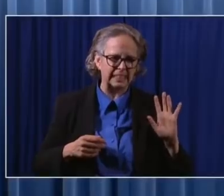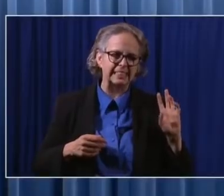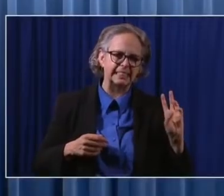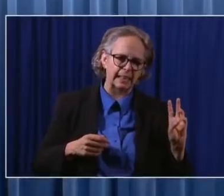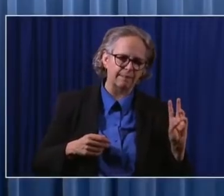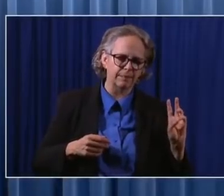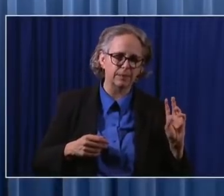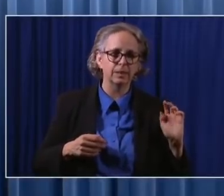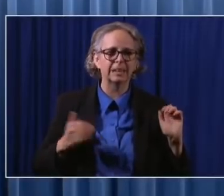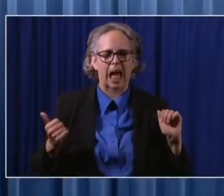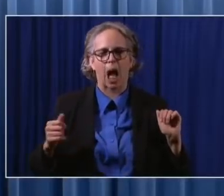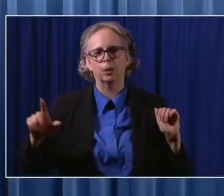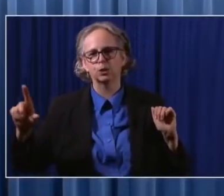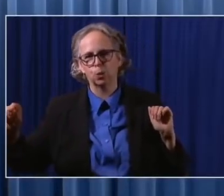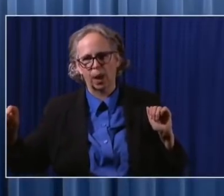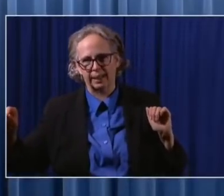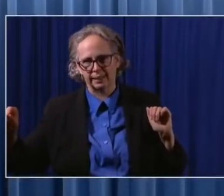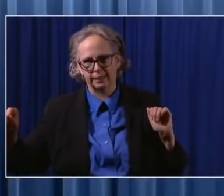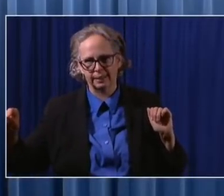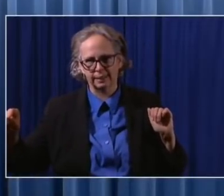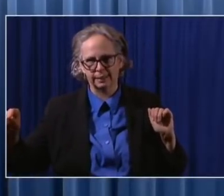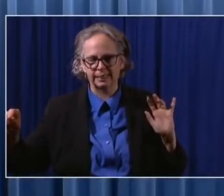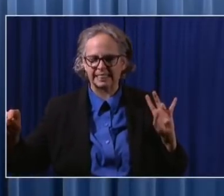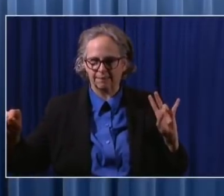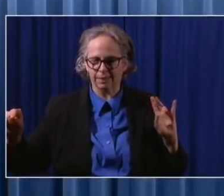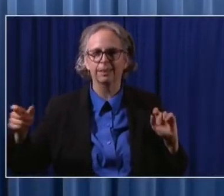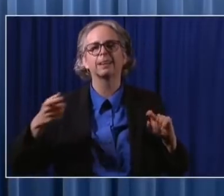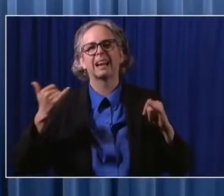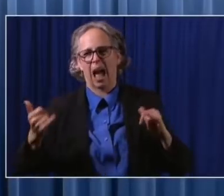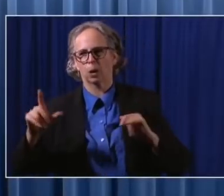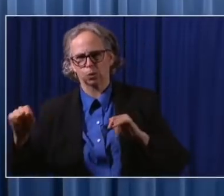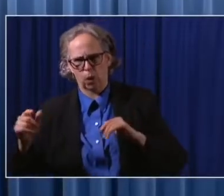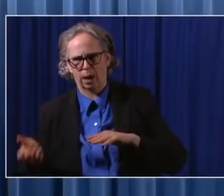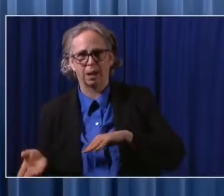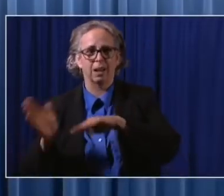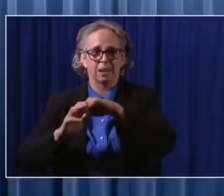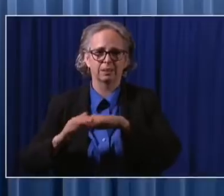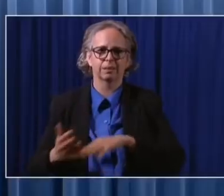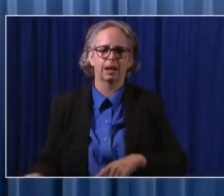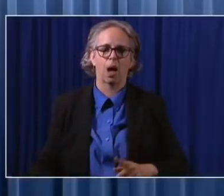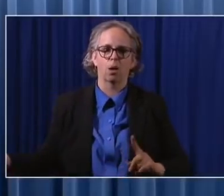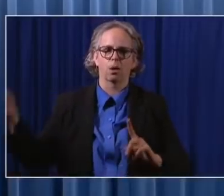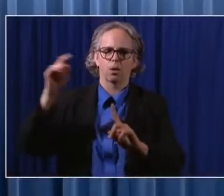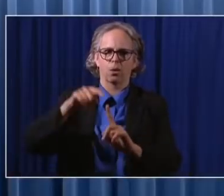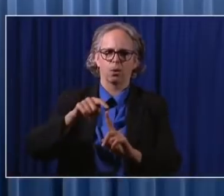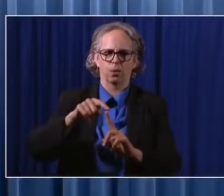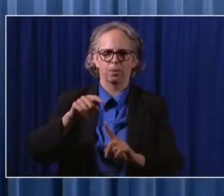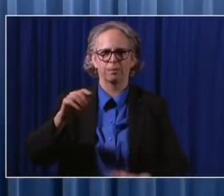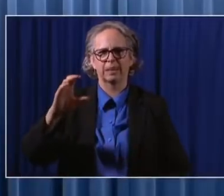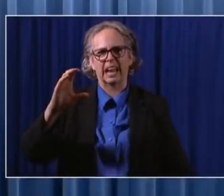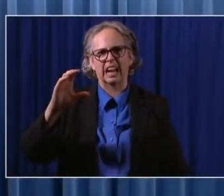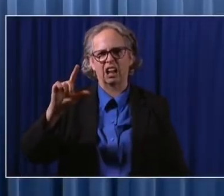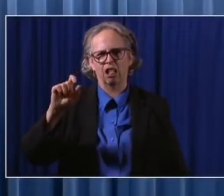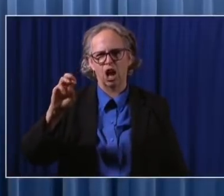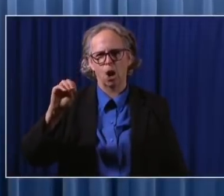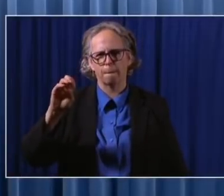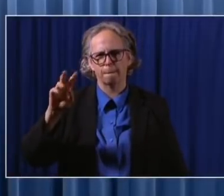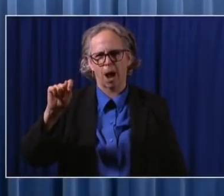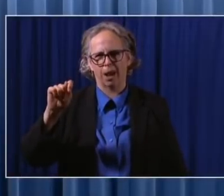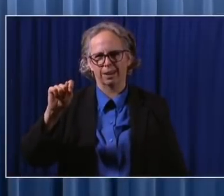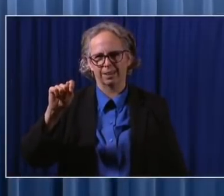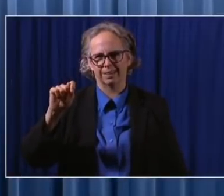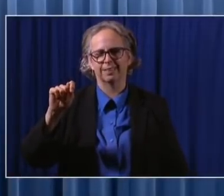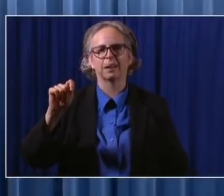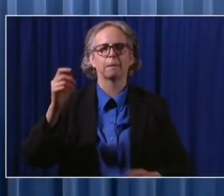Let me go back to Claremont County, and again in the same in our